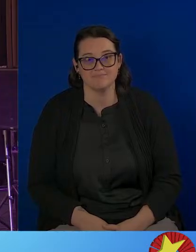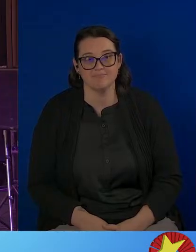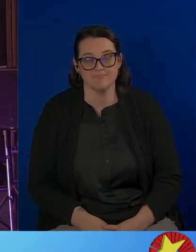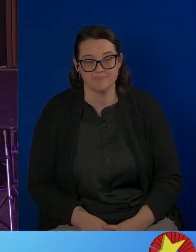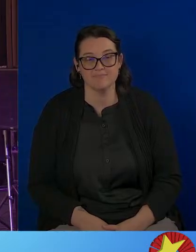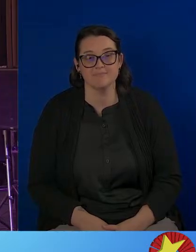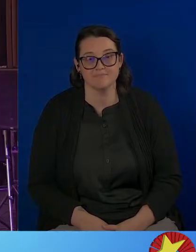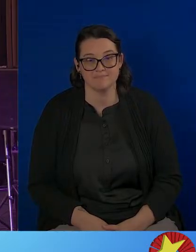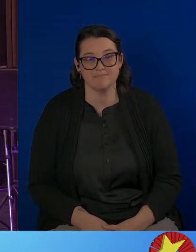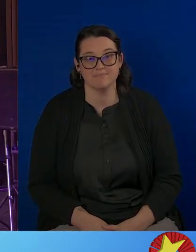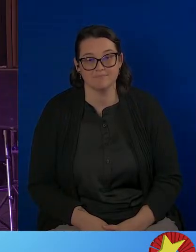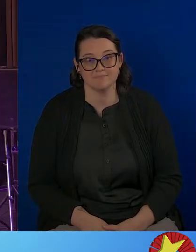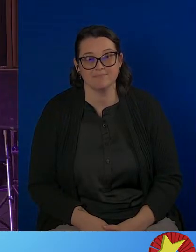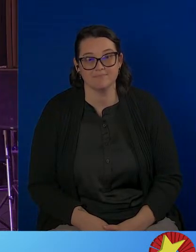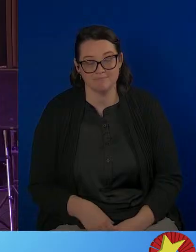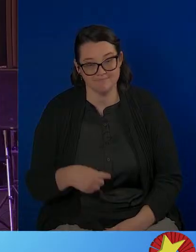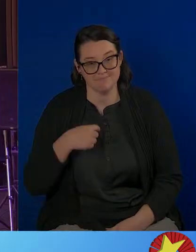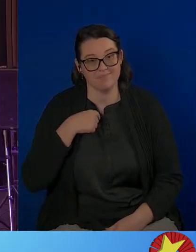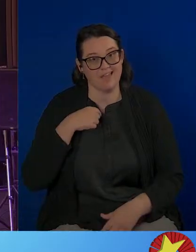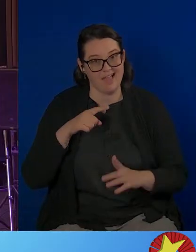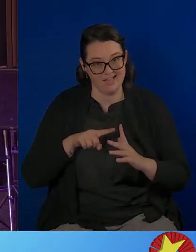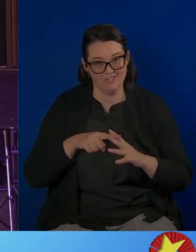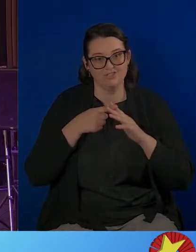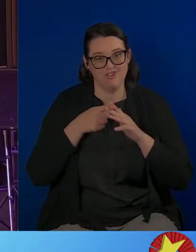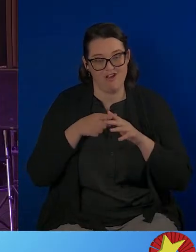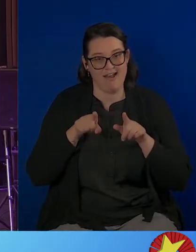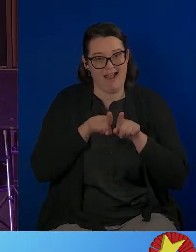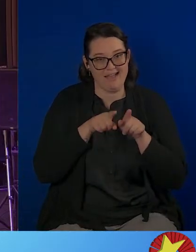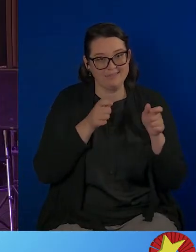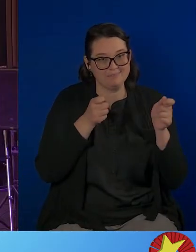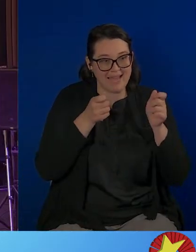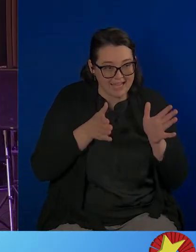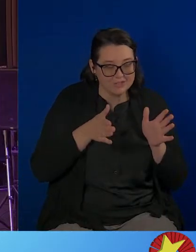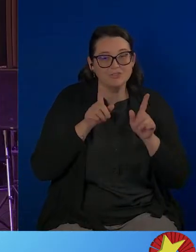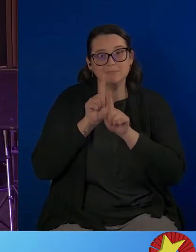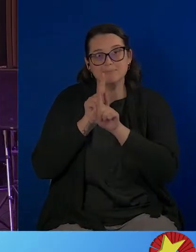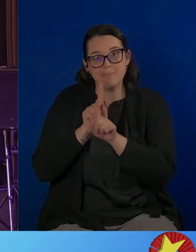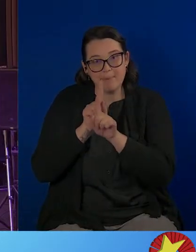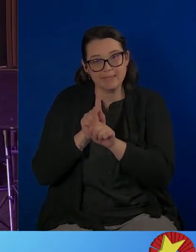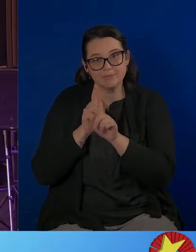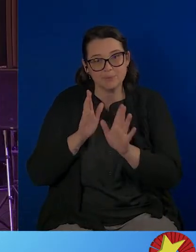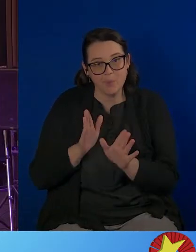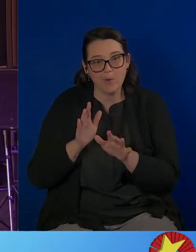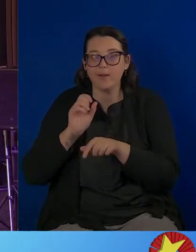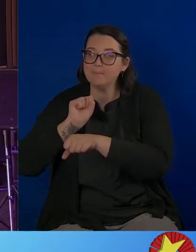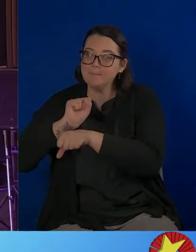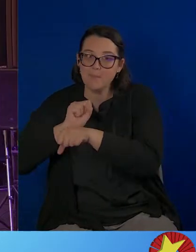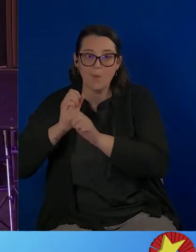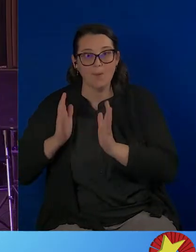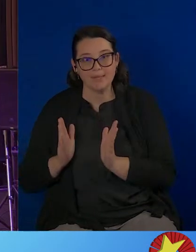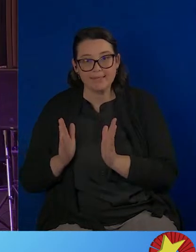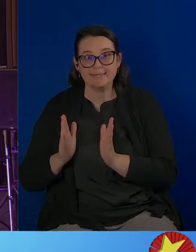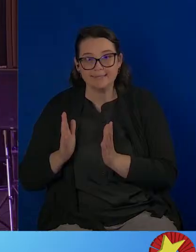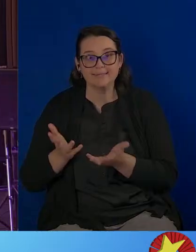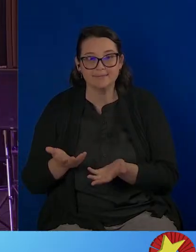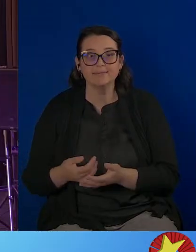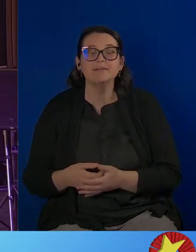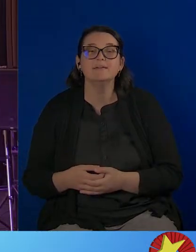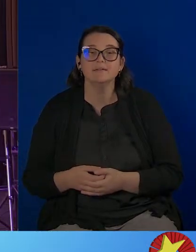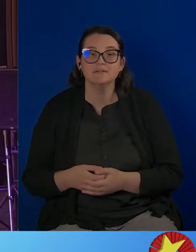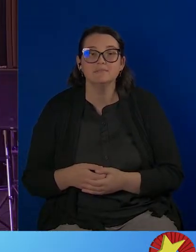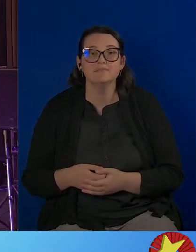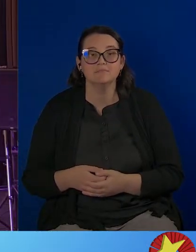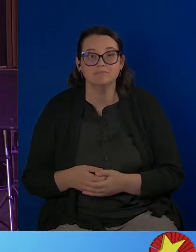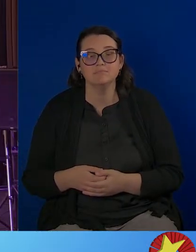I started off as a manager, mentor, employee, and I would